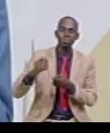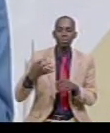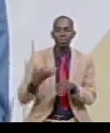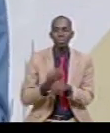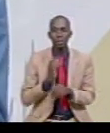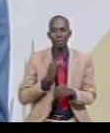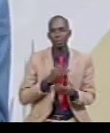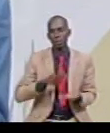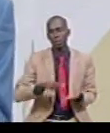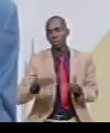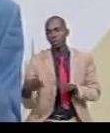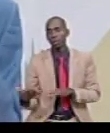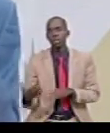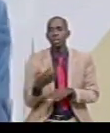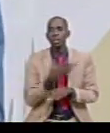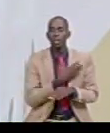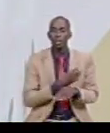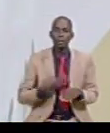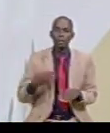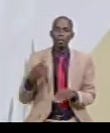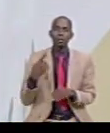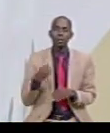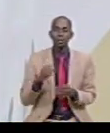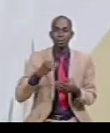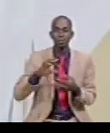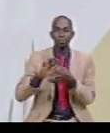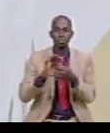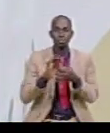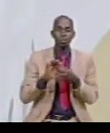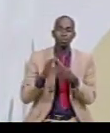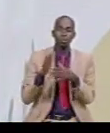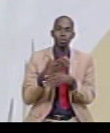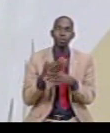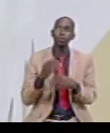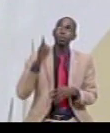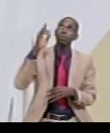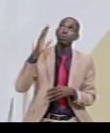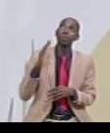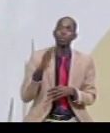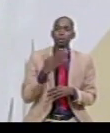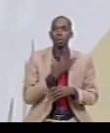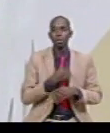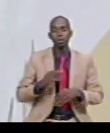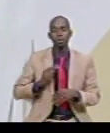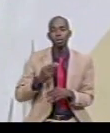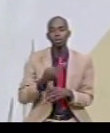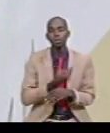us and God repaired. There's a